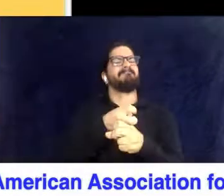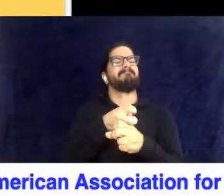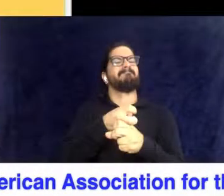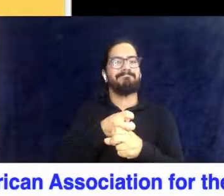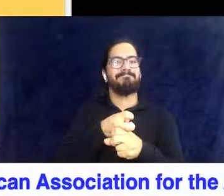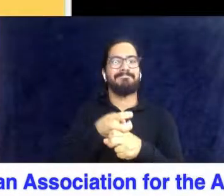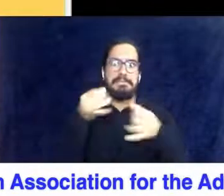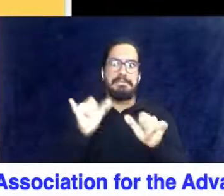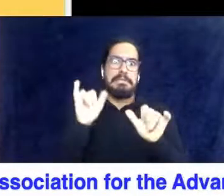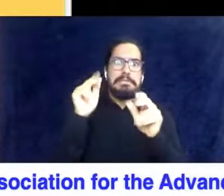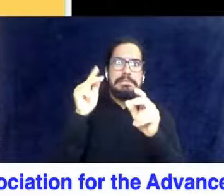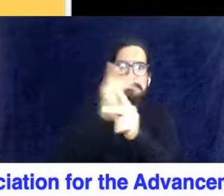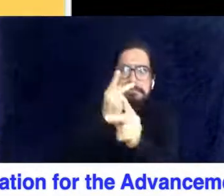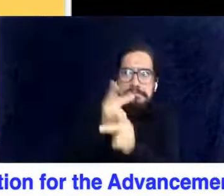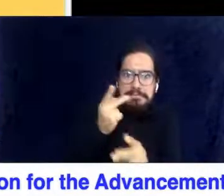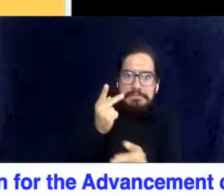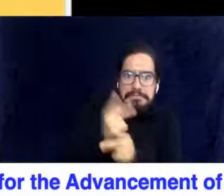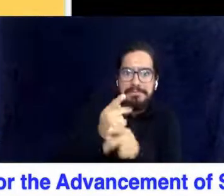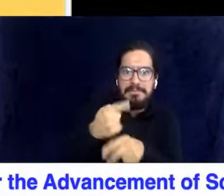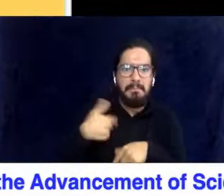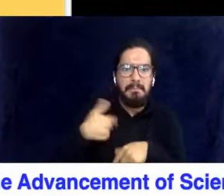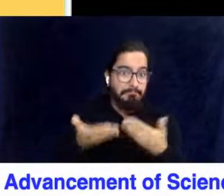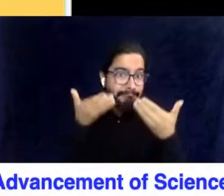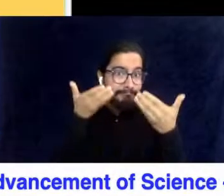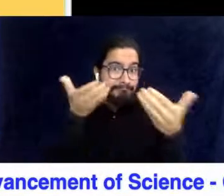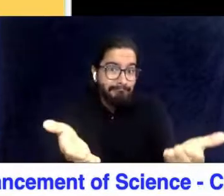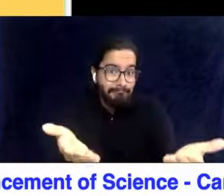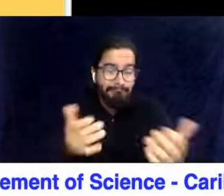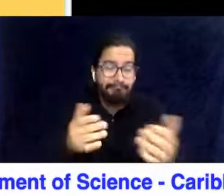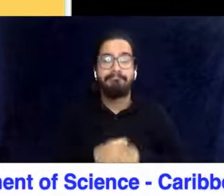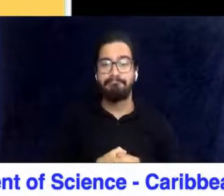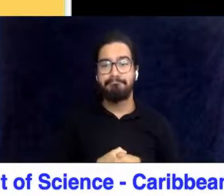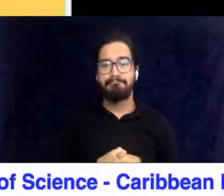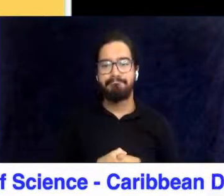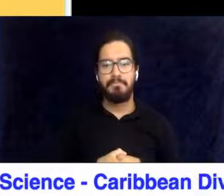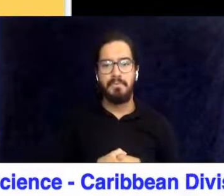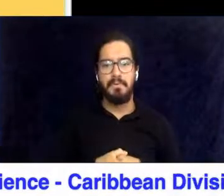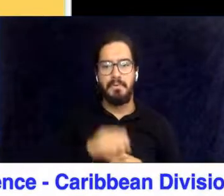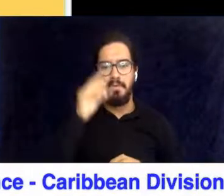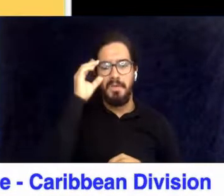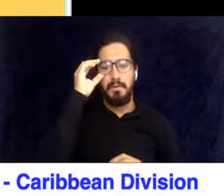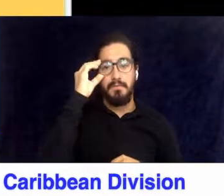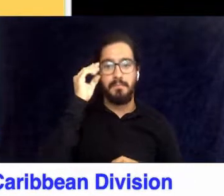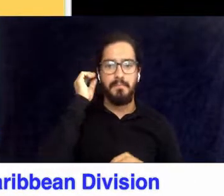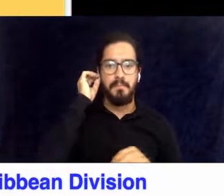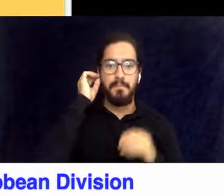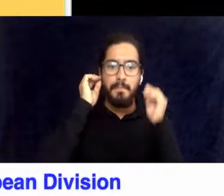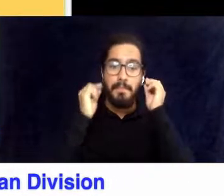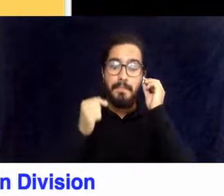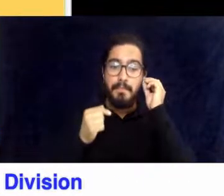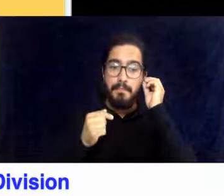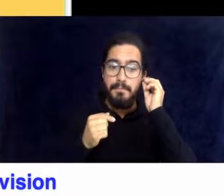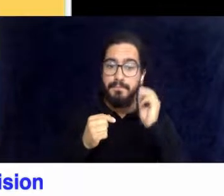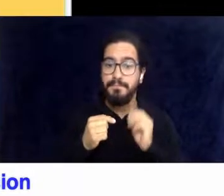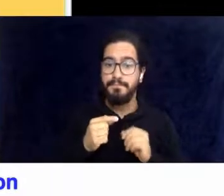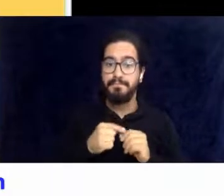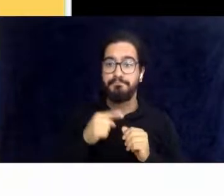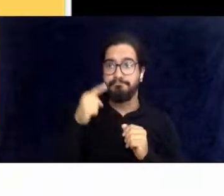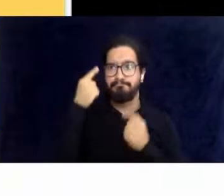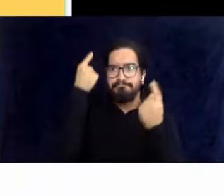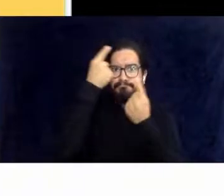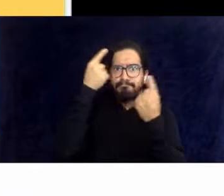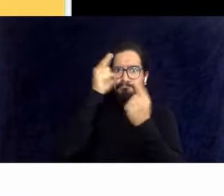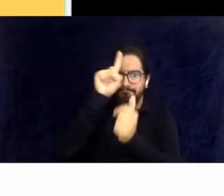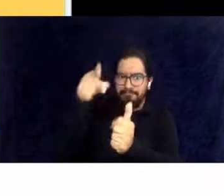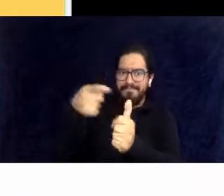what I can contribute. But one thing that I'm trying to think about is first this idea of the pandemic deja